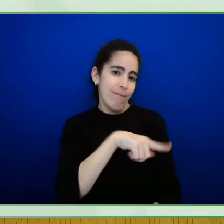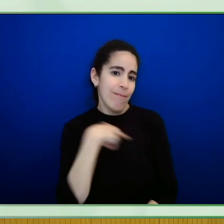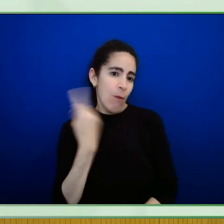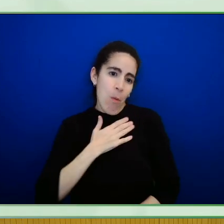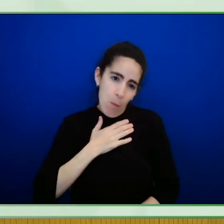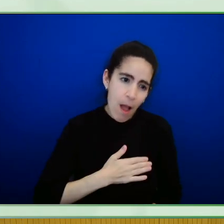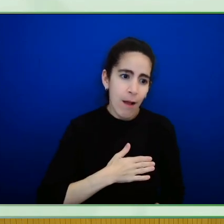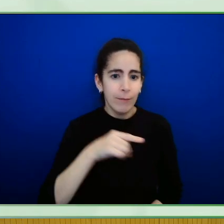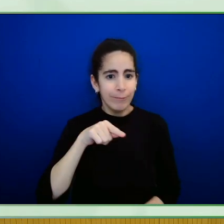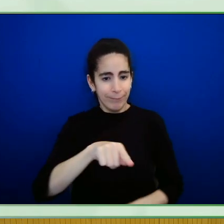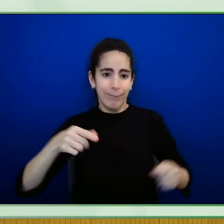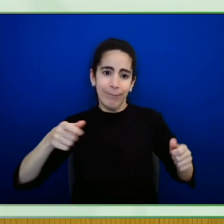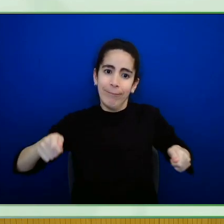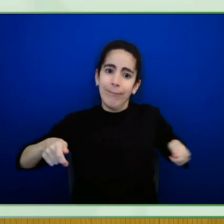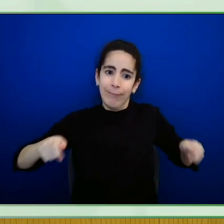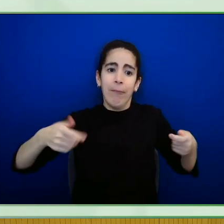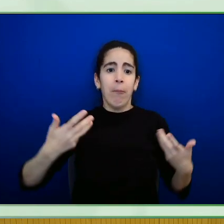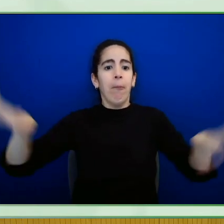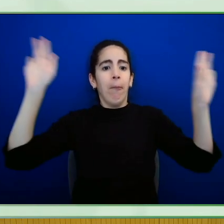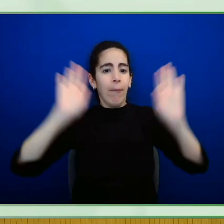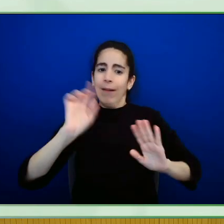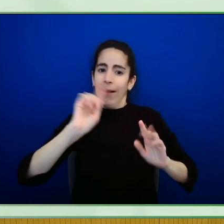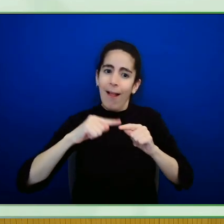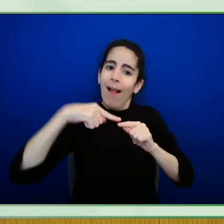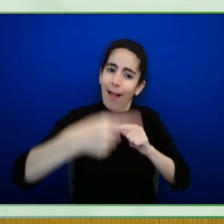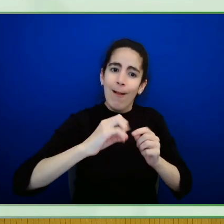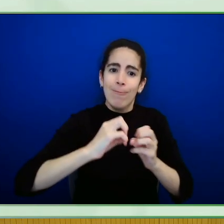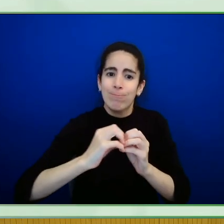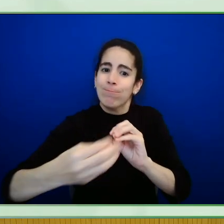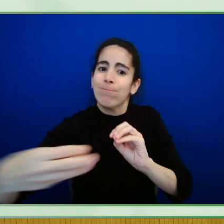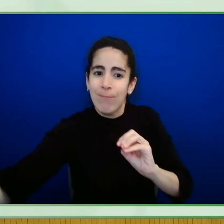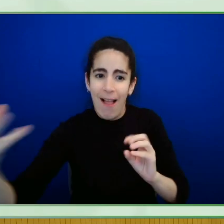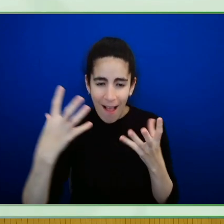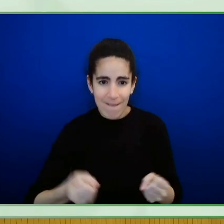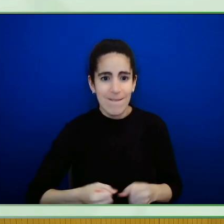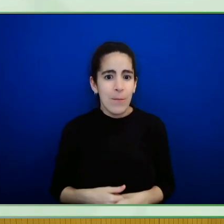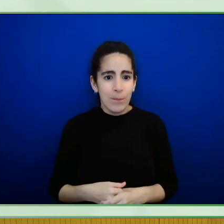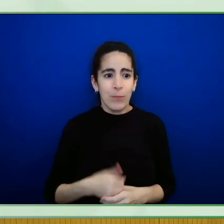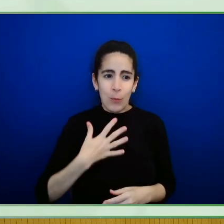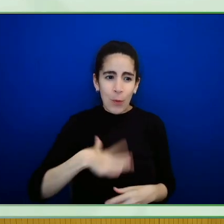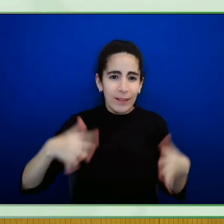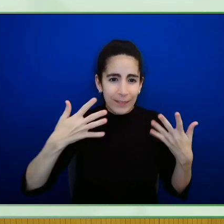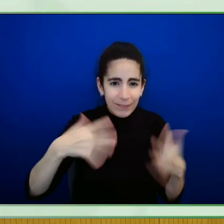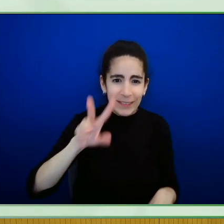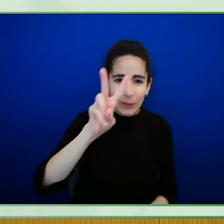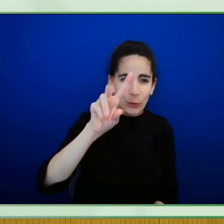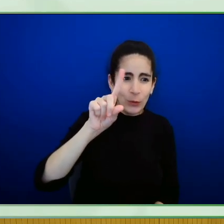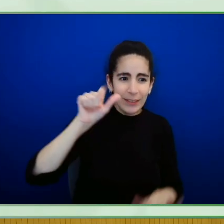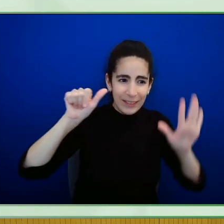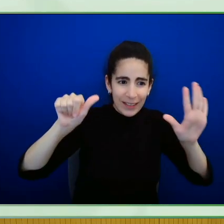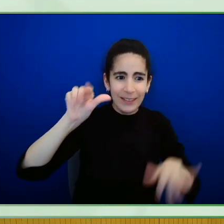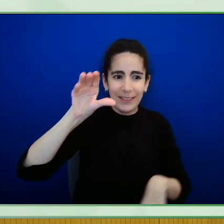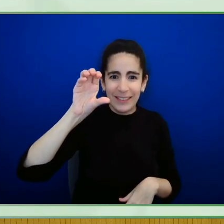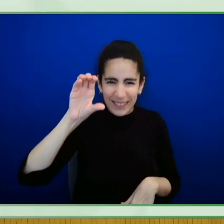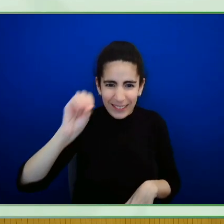Our traction today is 260 MADs that are on the move in different countries, mainly in